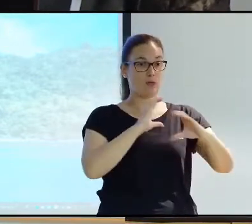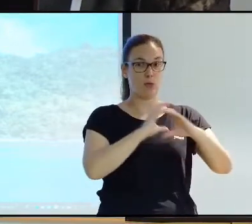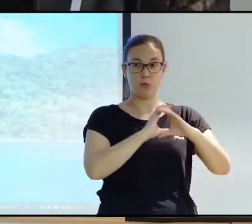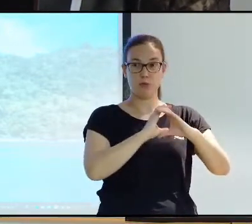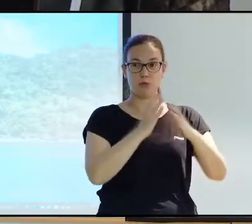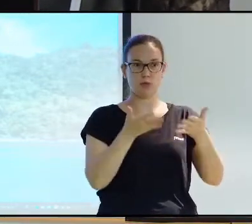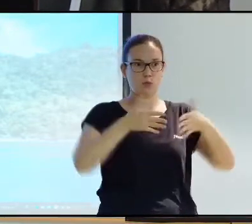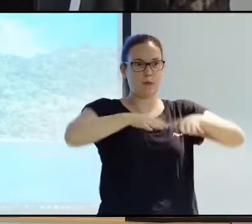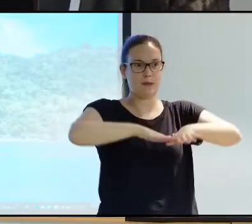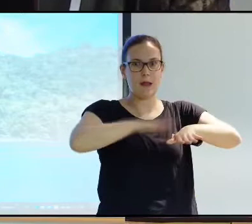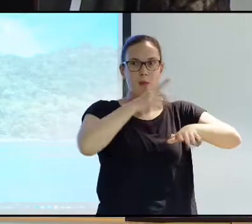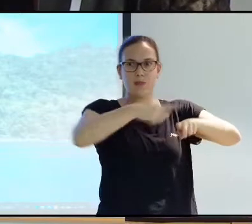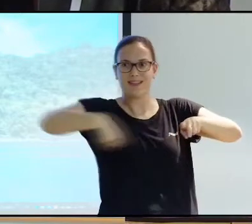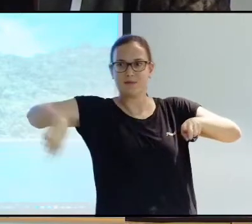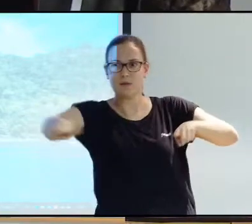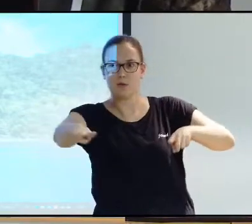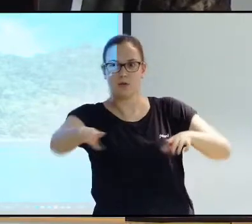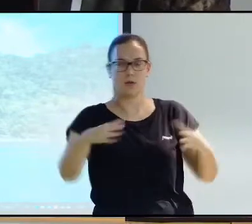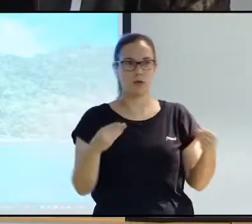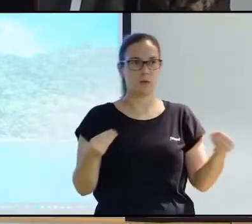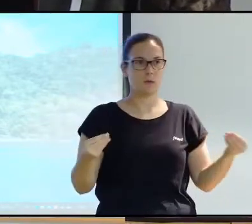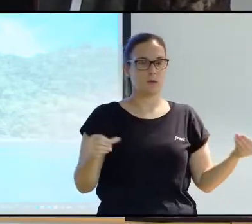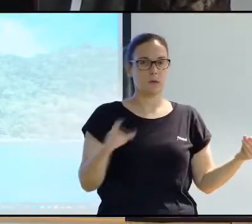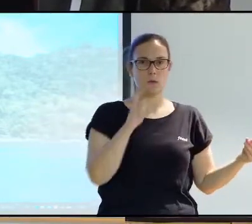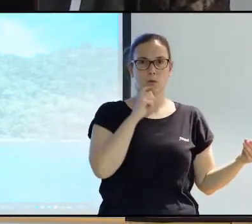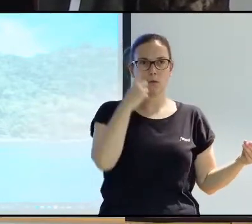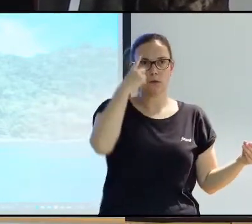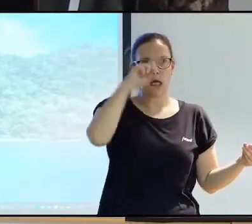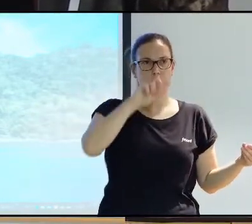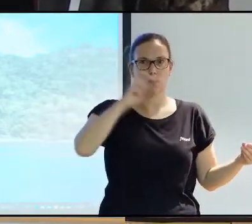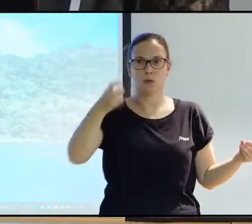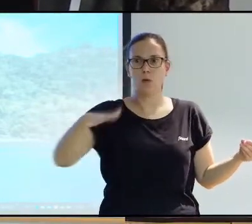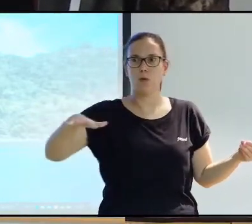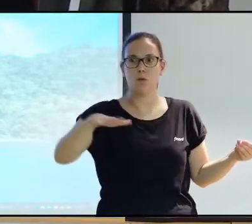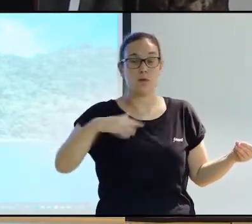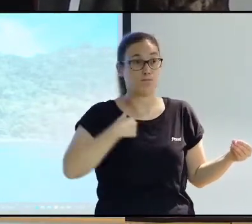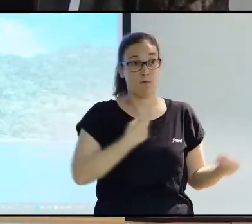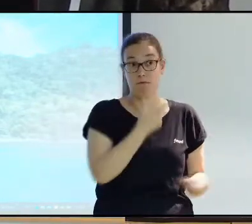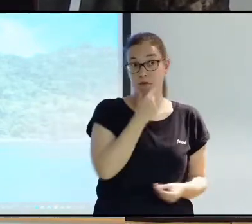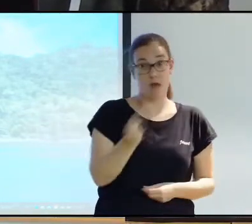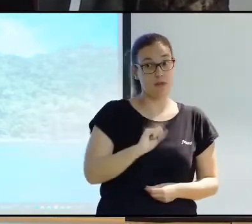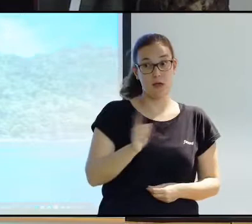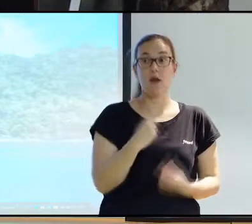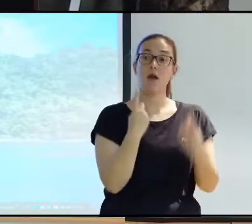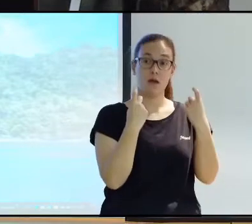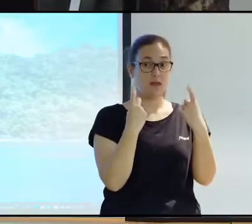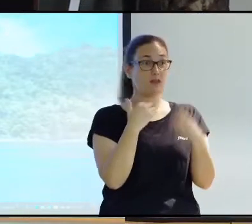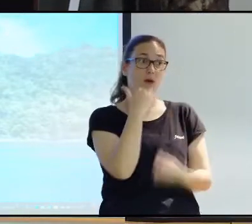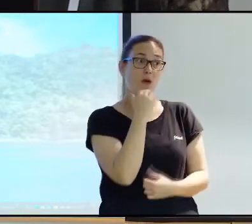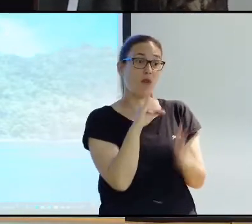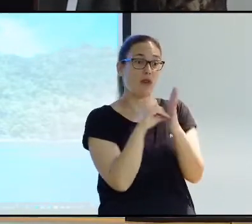stop and there's been a detour, and then it's not easy for me to find the other bus stop. I